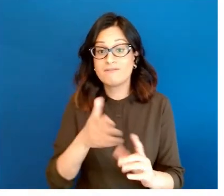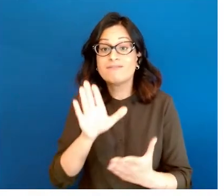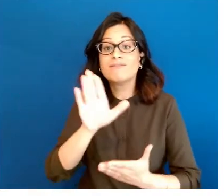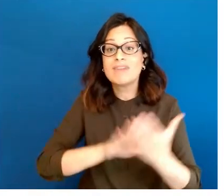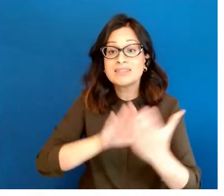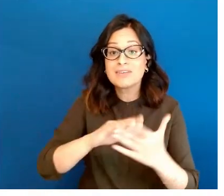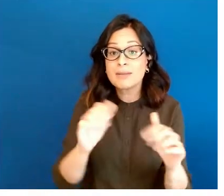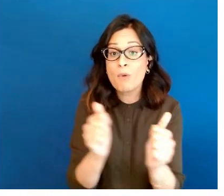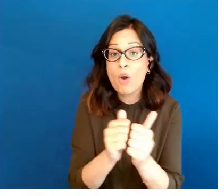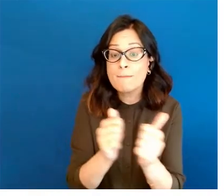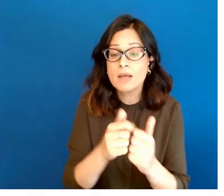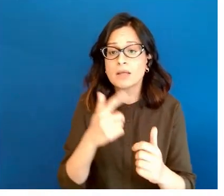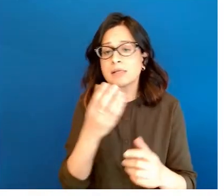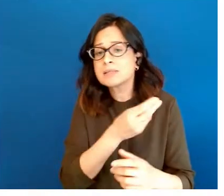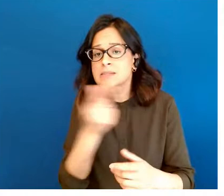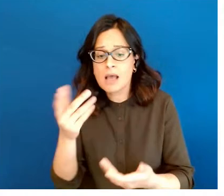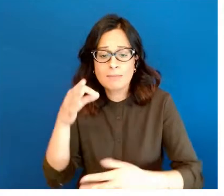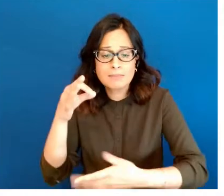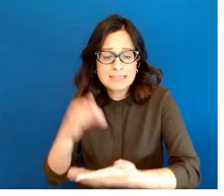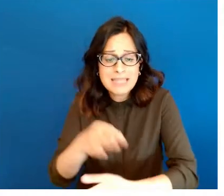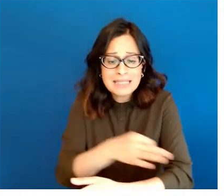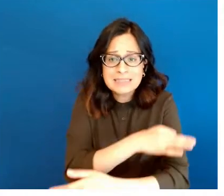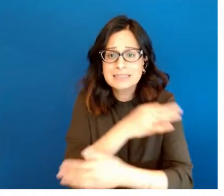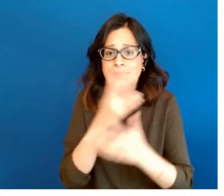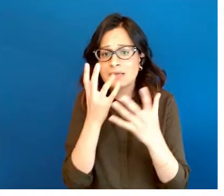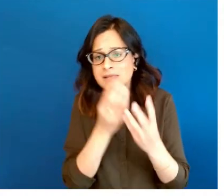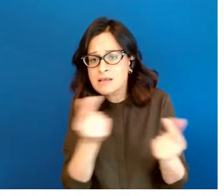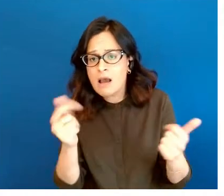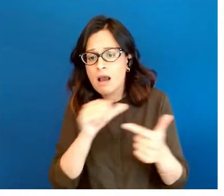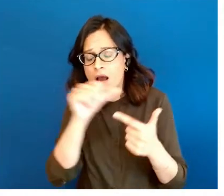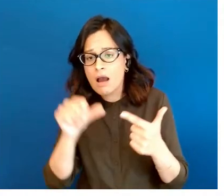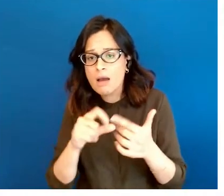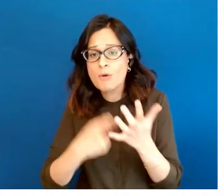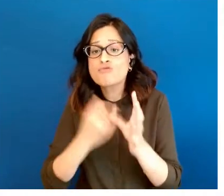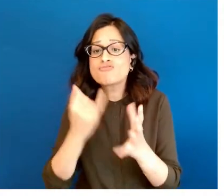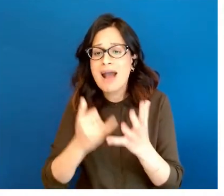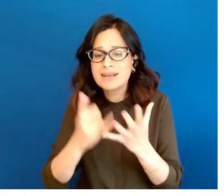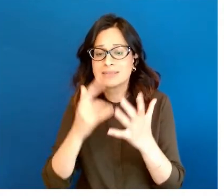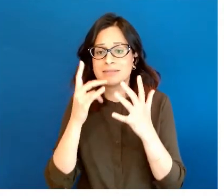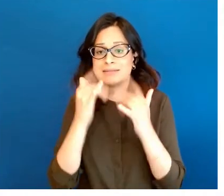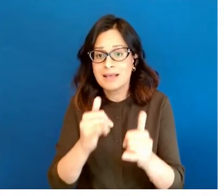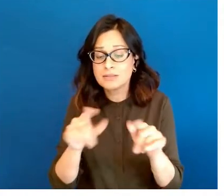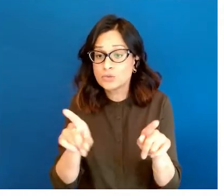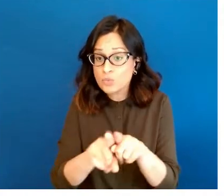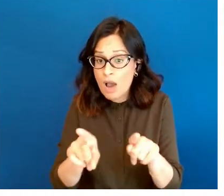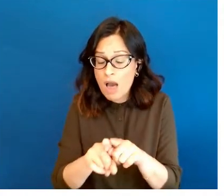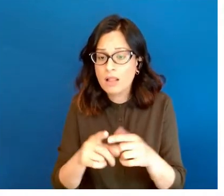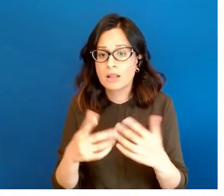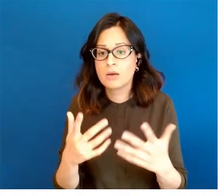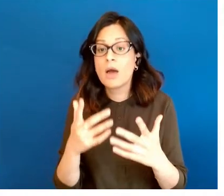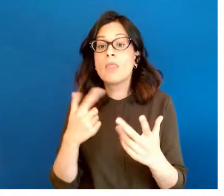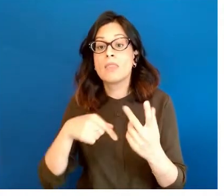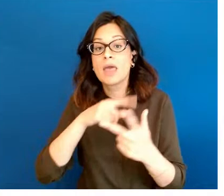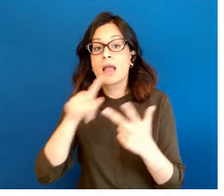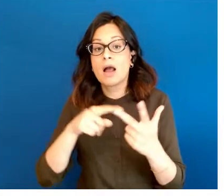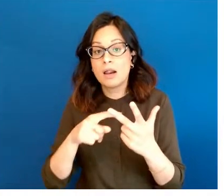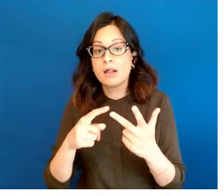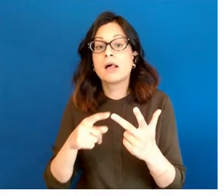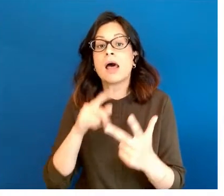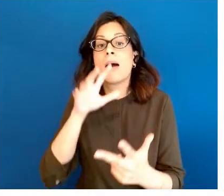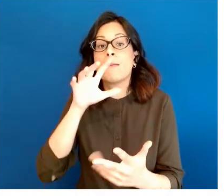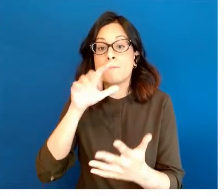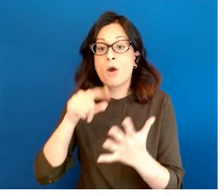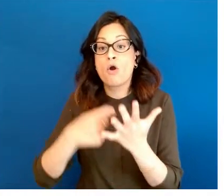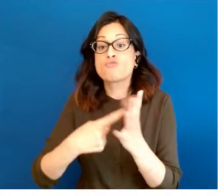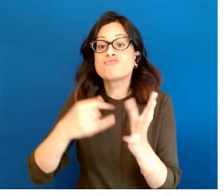do some skin prick testing, maybe follow that up with some RAS testing and achieve a diagnosis. We now try to screen referrals